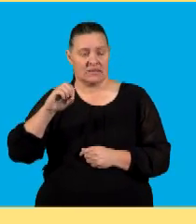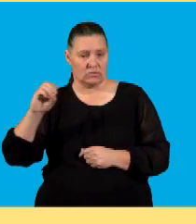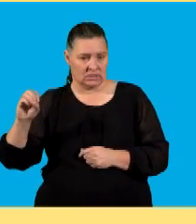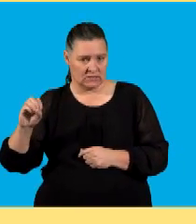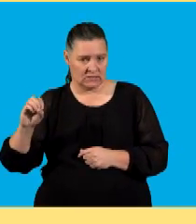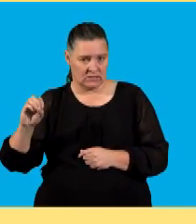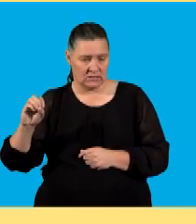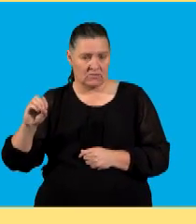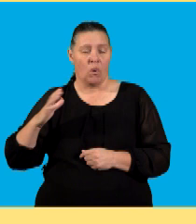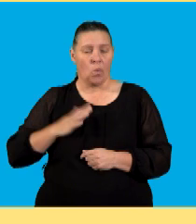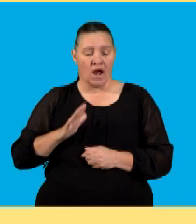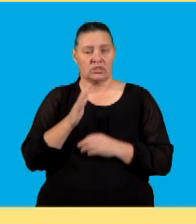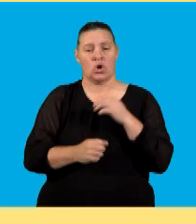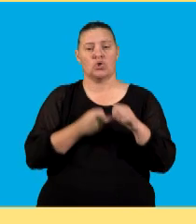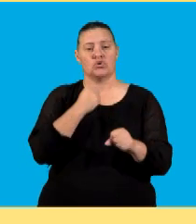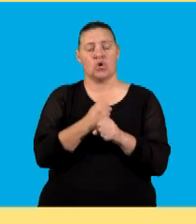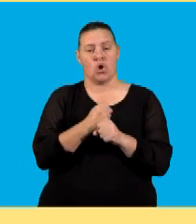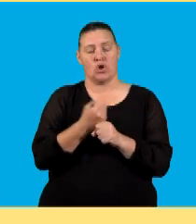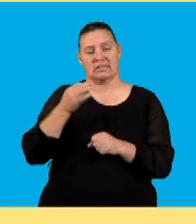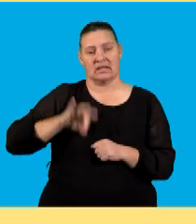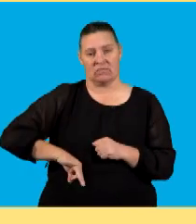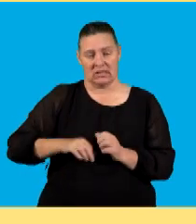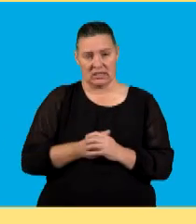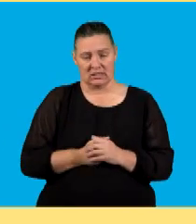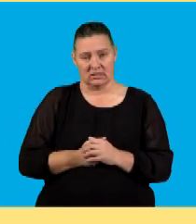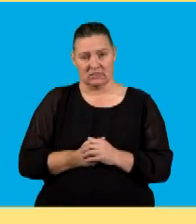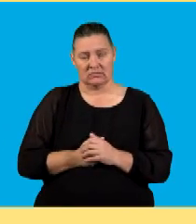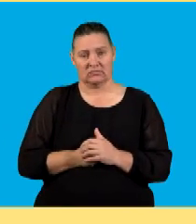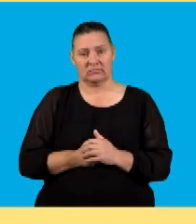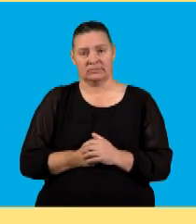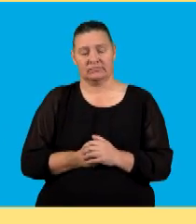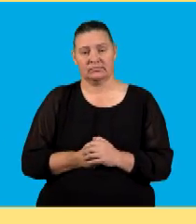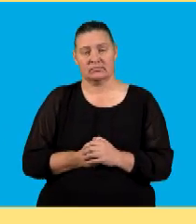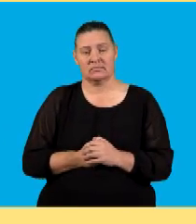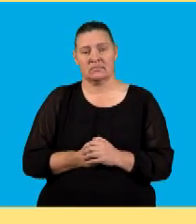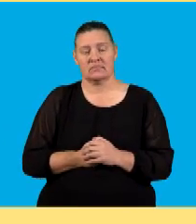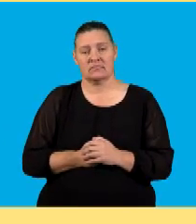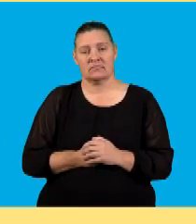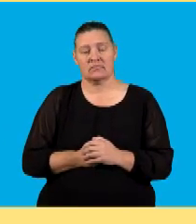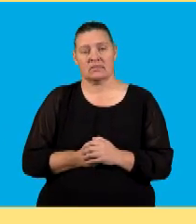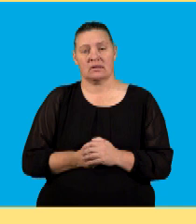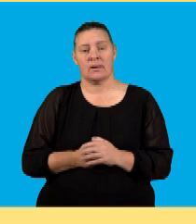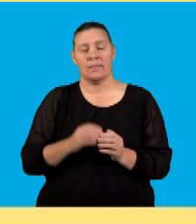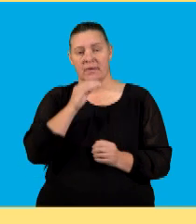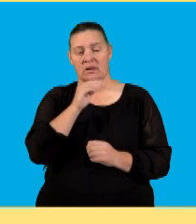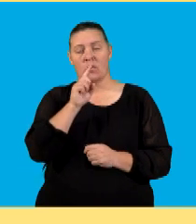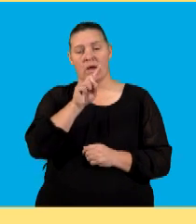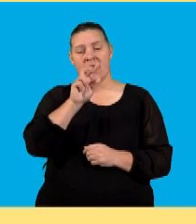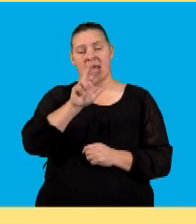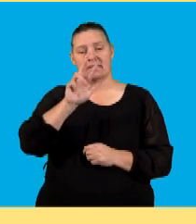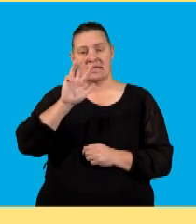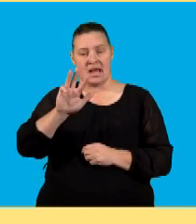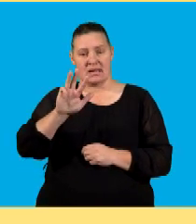189,000. They want the annual salary. Annual salary, it is